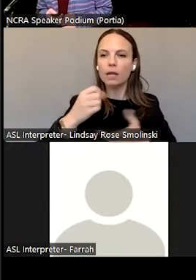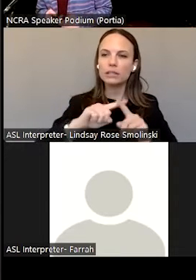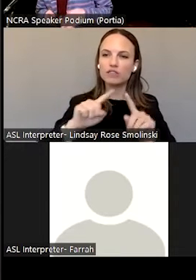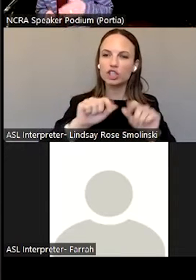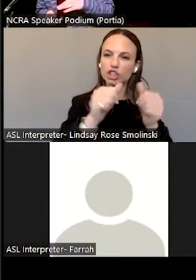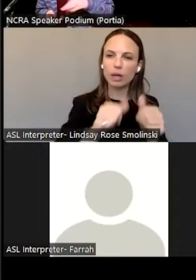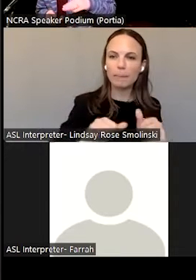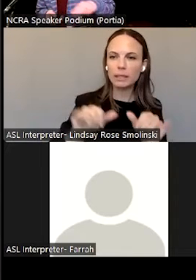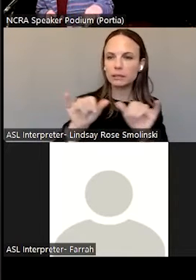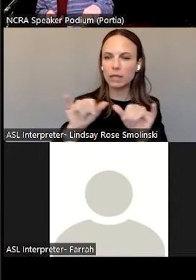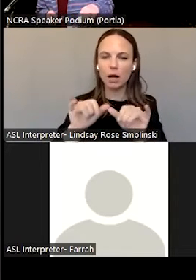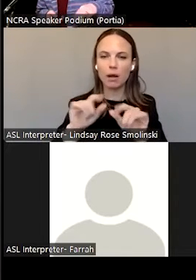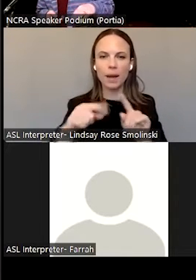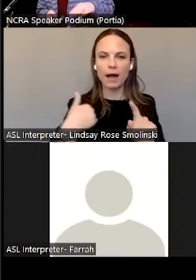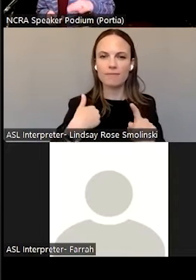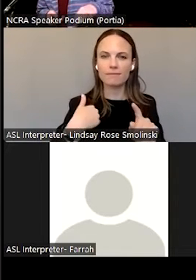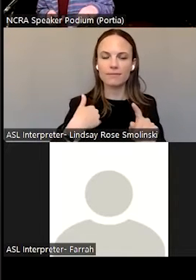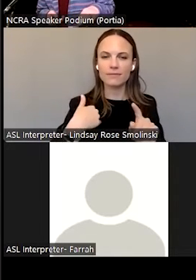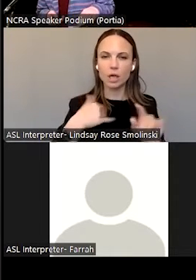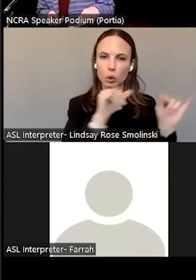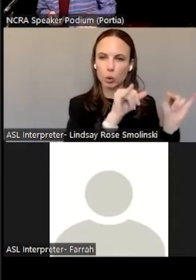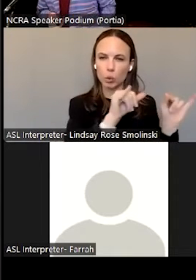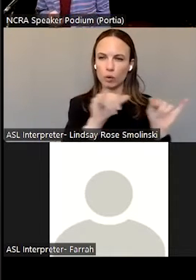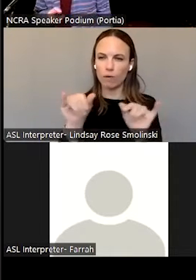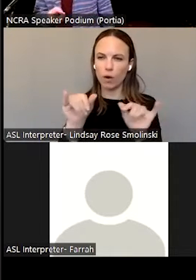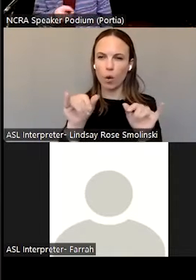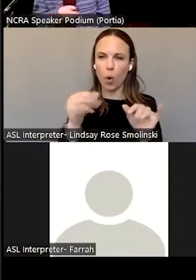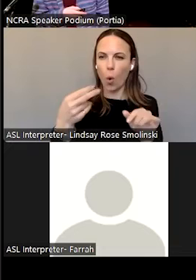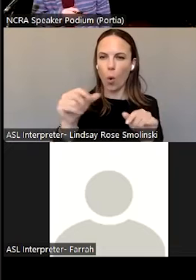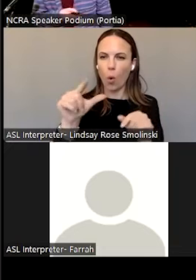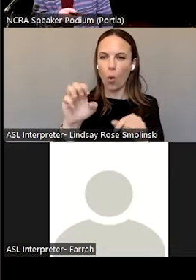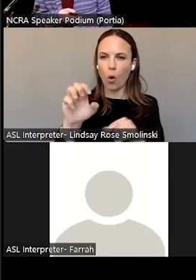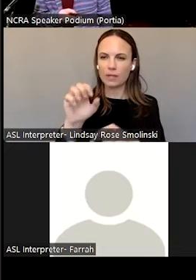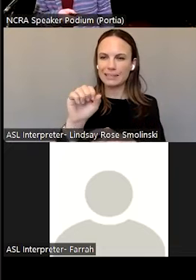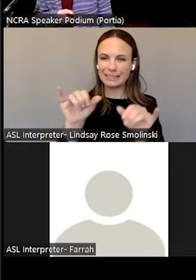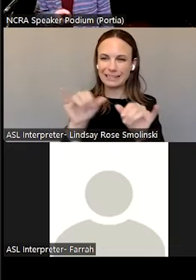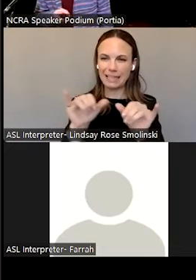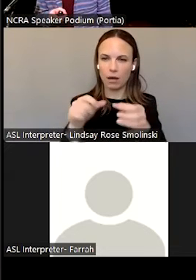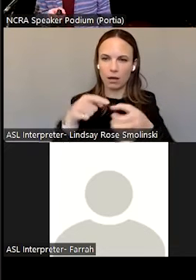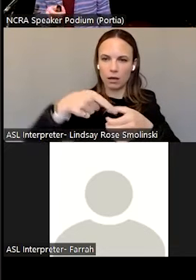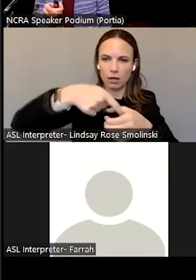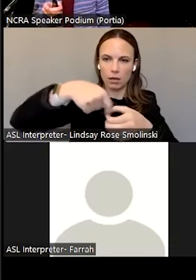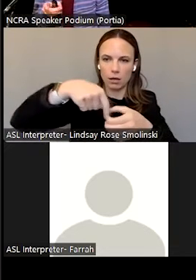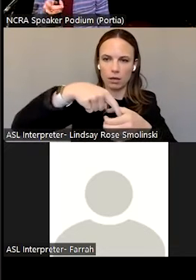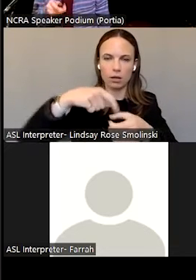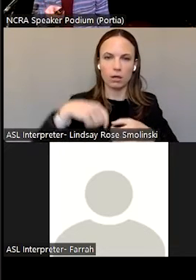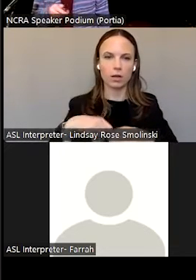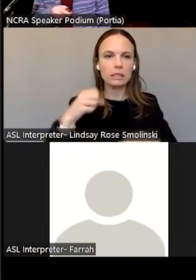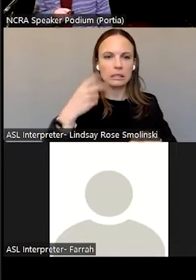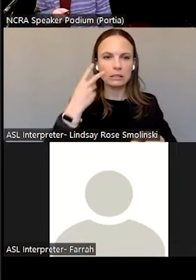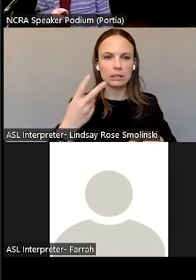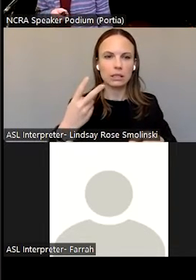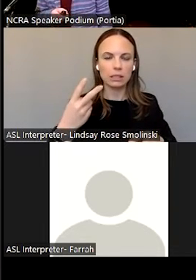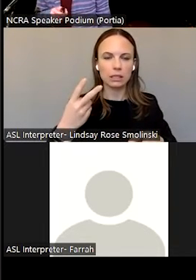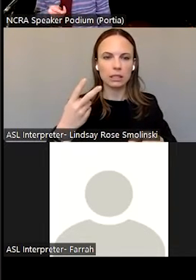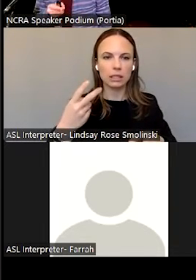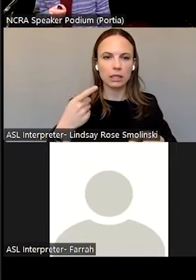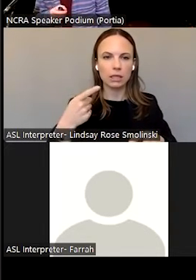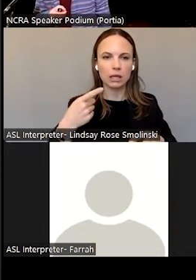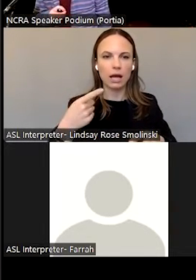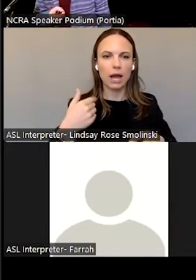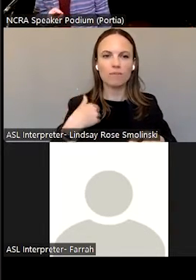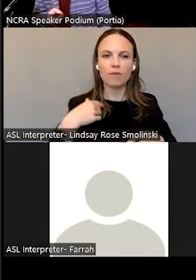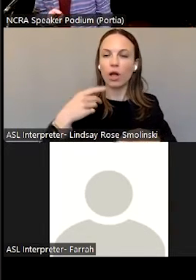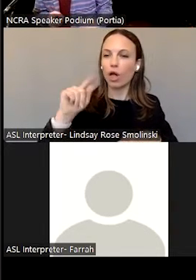sizes, there's a uniform hole size. You can see in this slide, the assembly we use has a